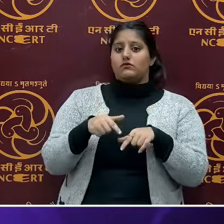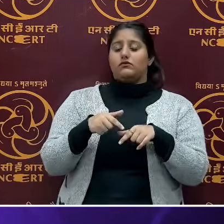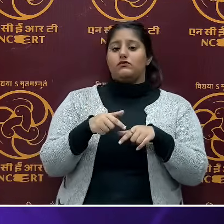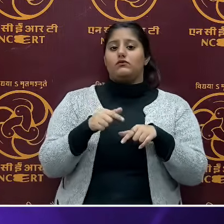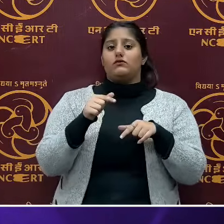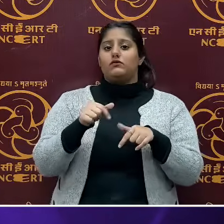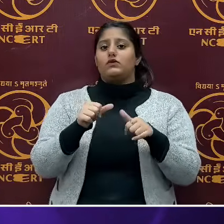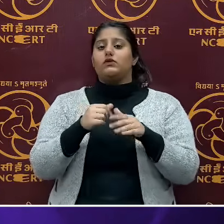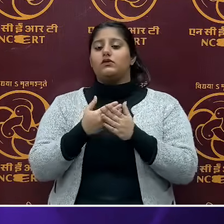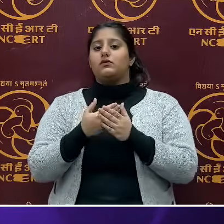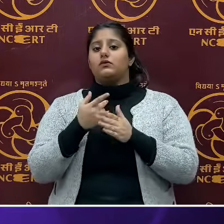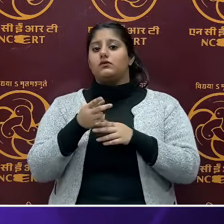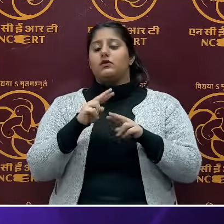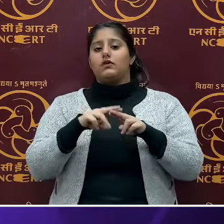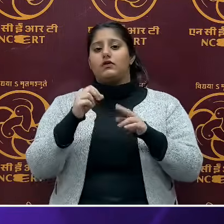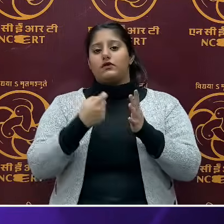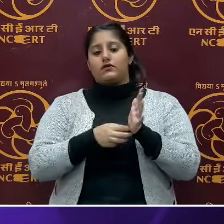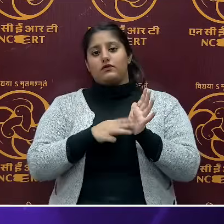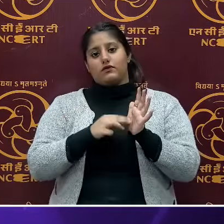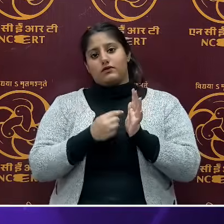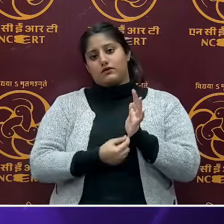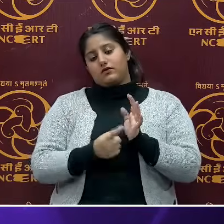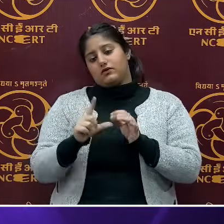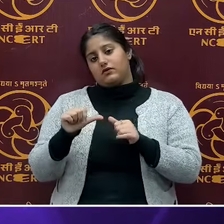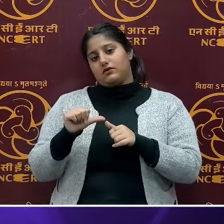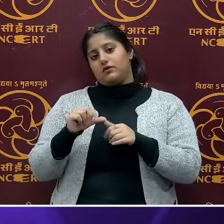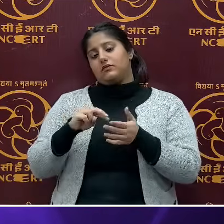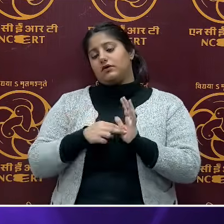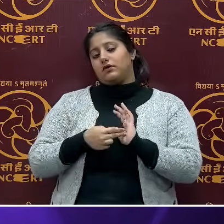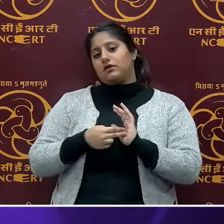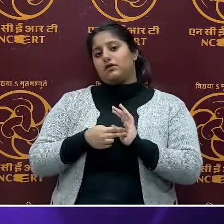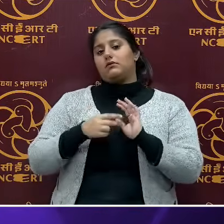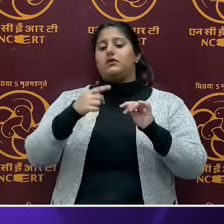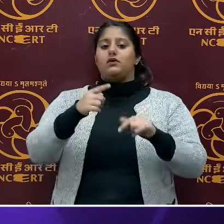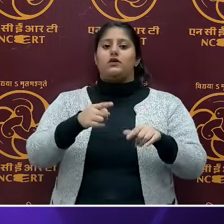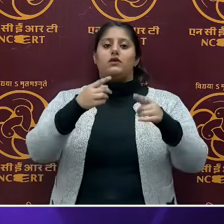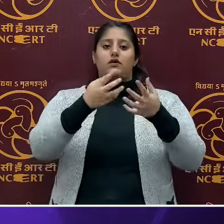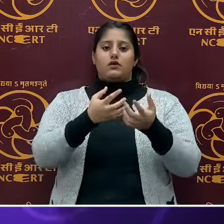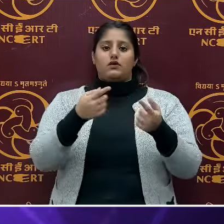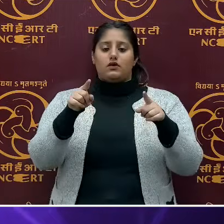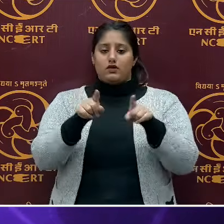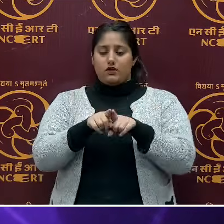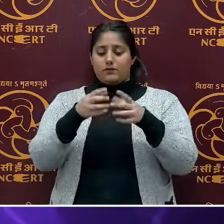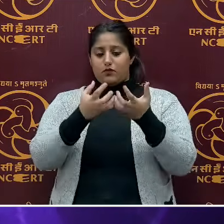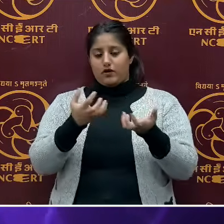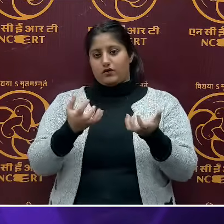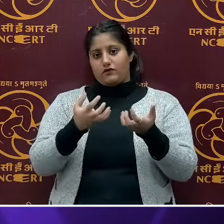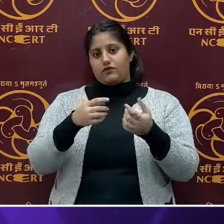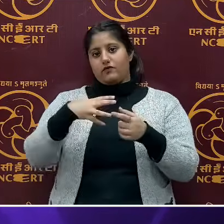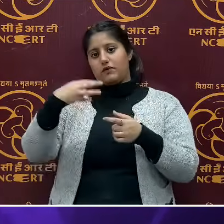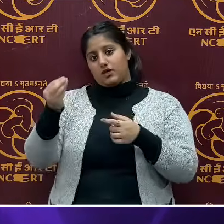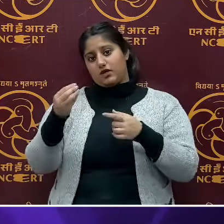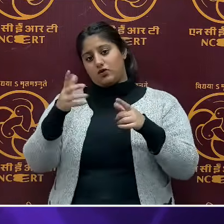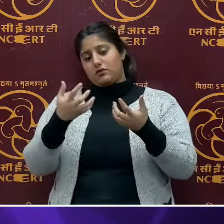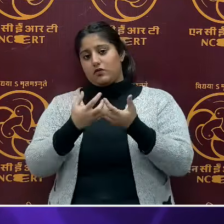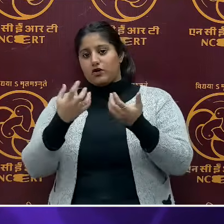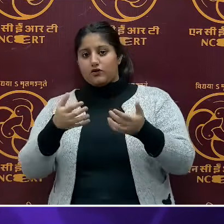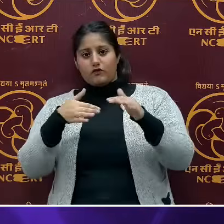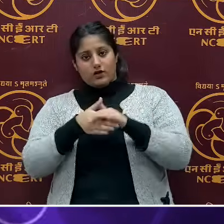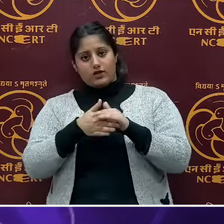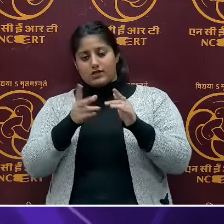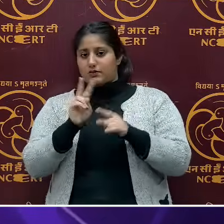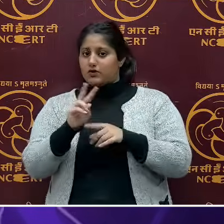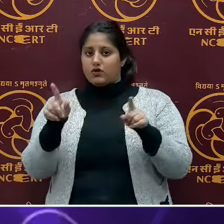us apply the formula. That means what? The product of extremes must be equal to the product of means.